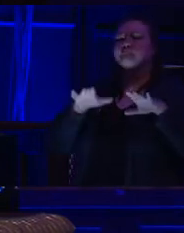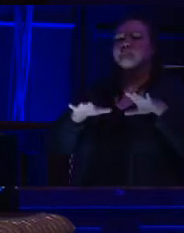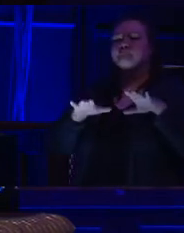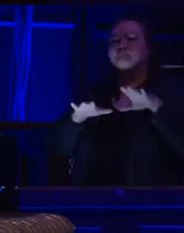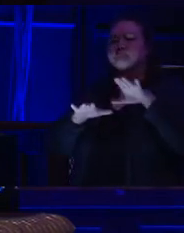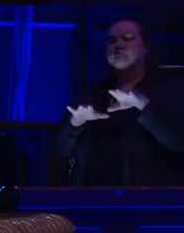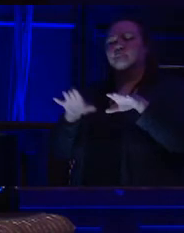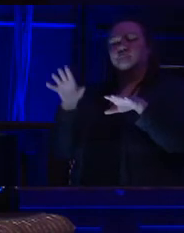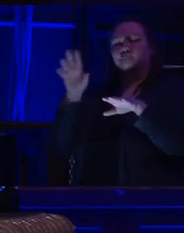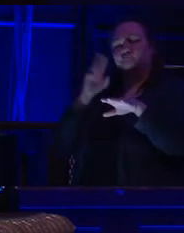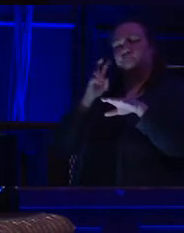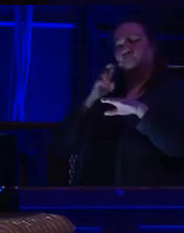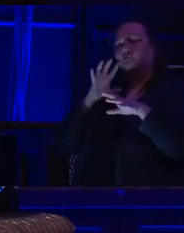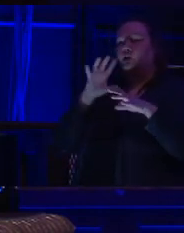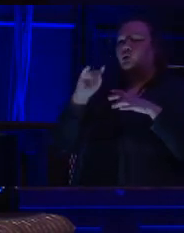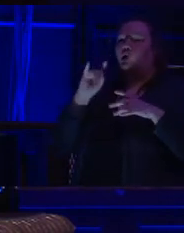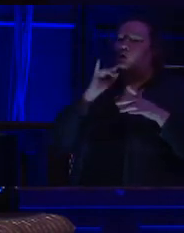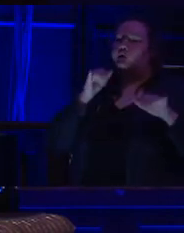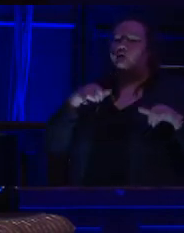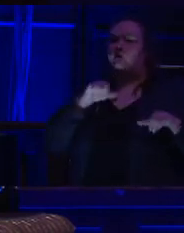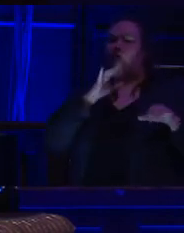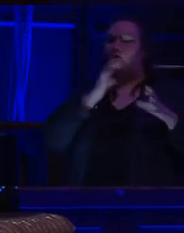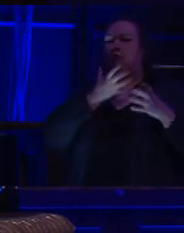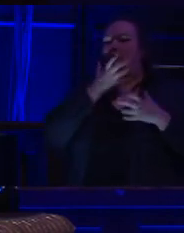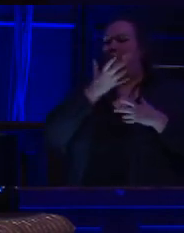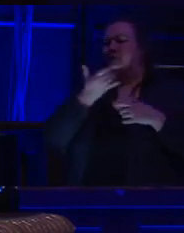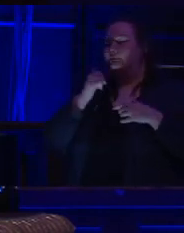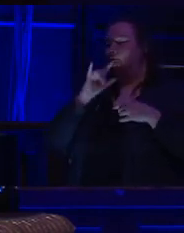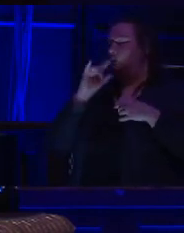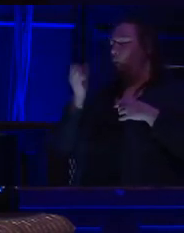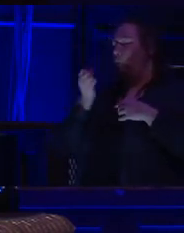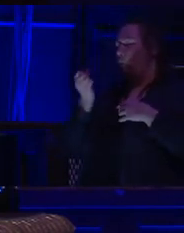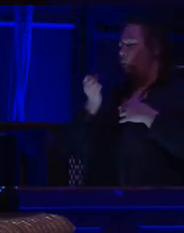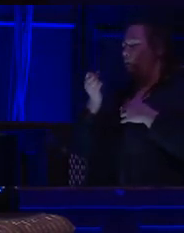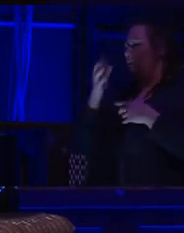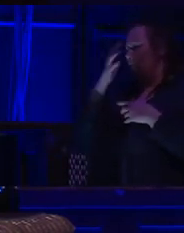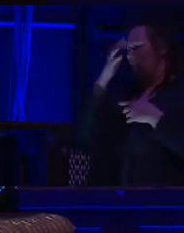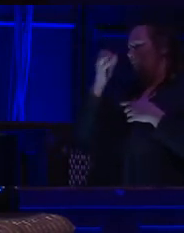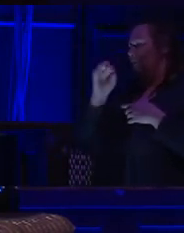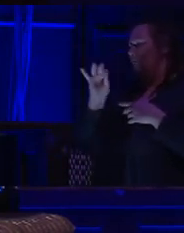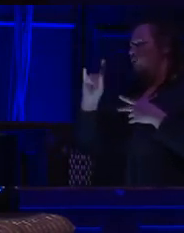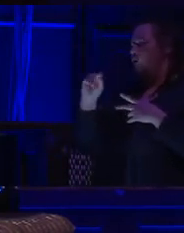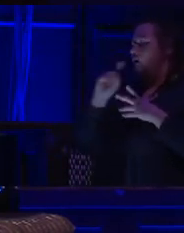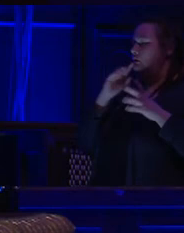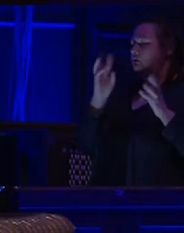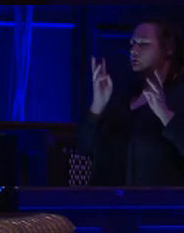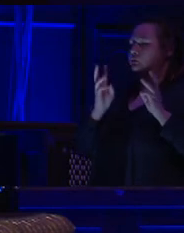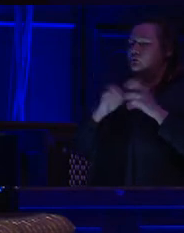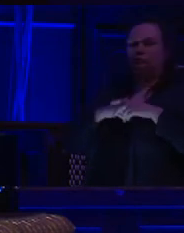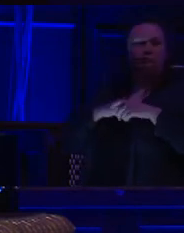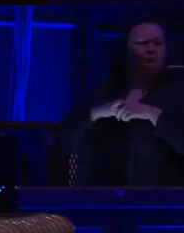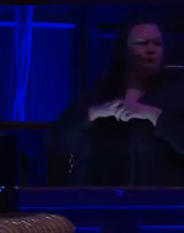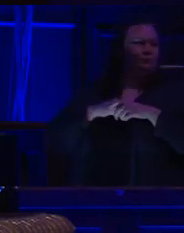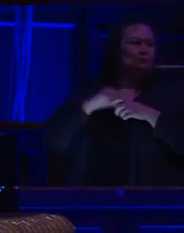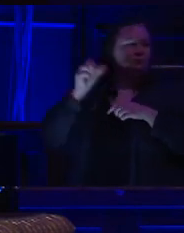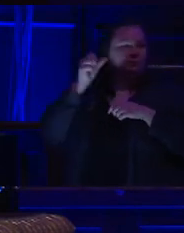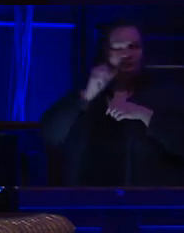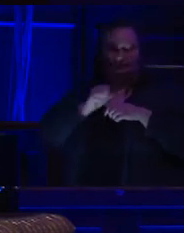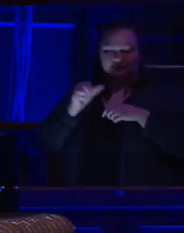pavement, courtyard grass still holding memory of frost and winter boot. Every